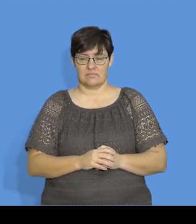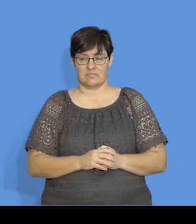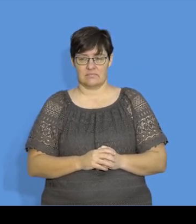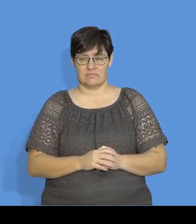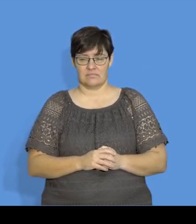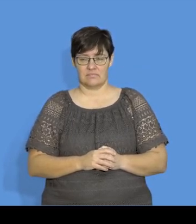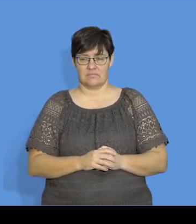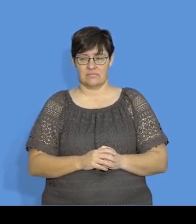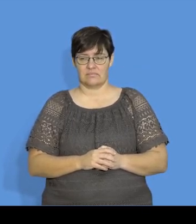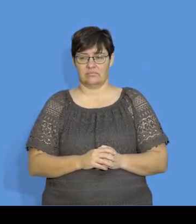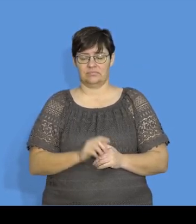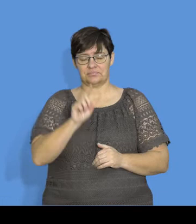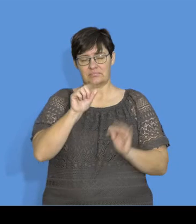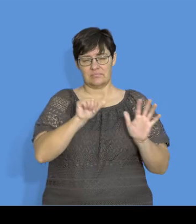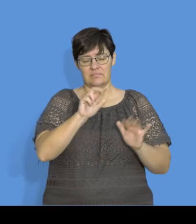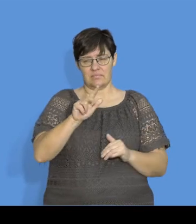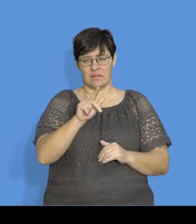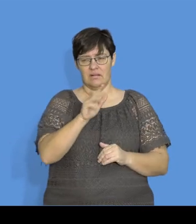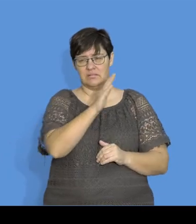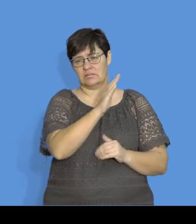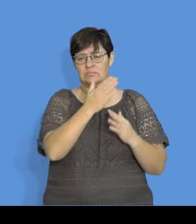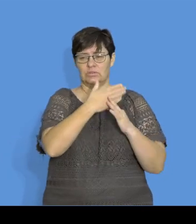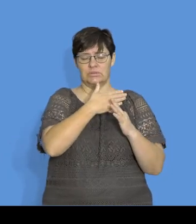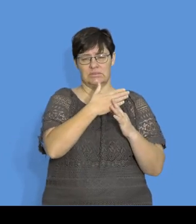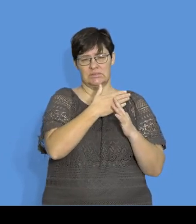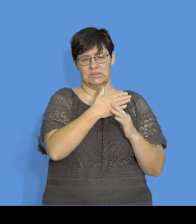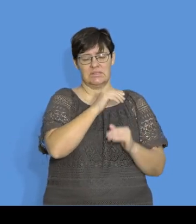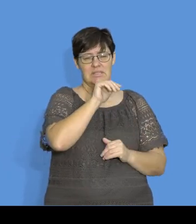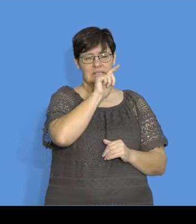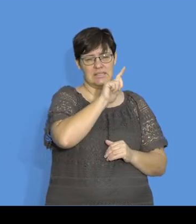7, 68. 68 is between